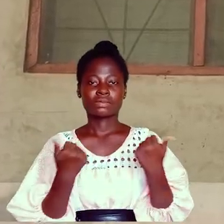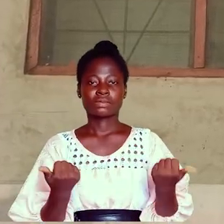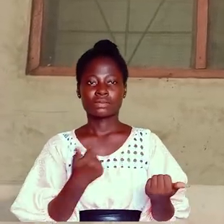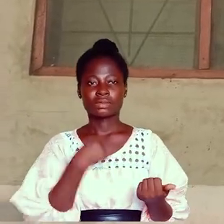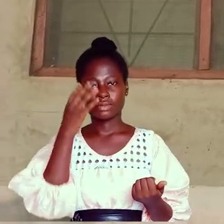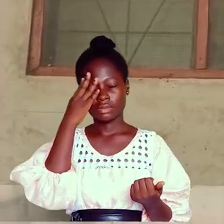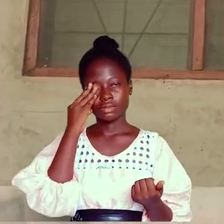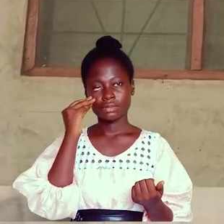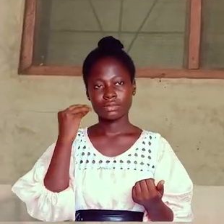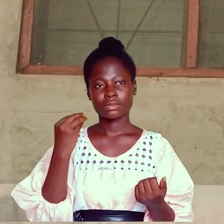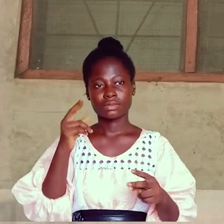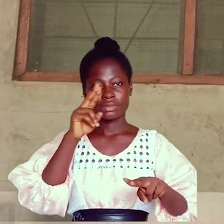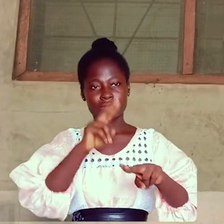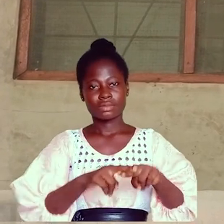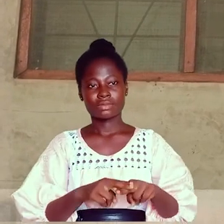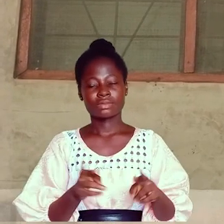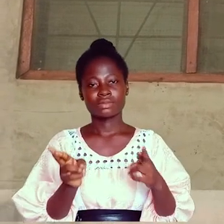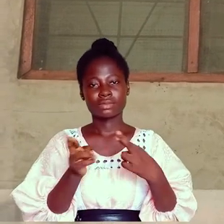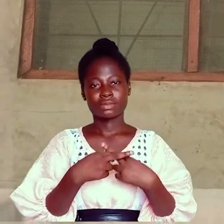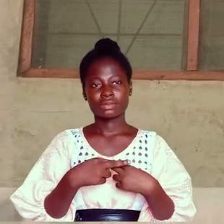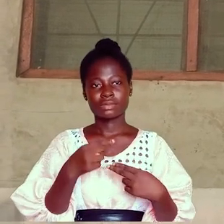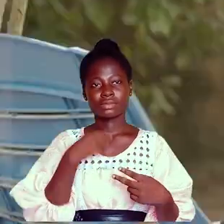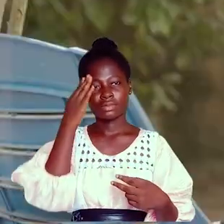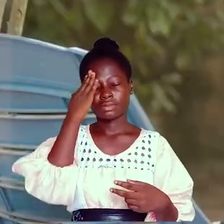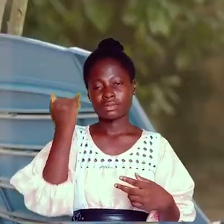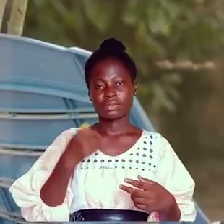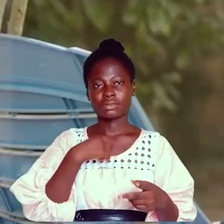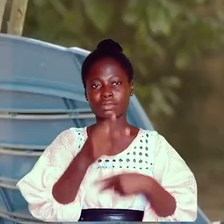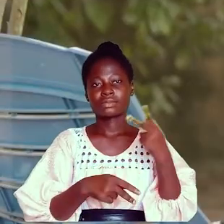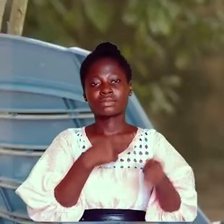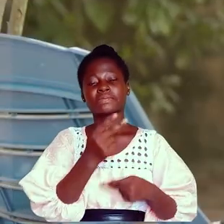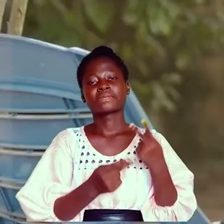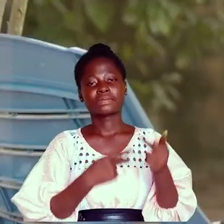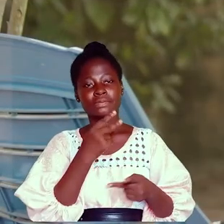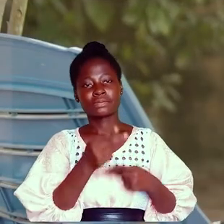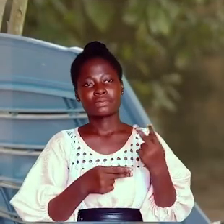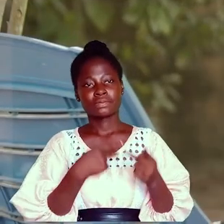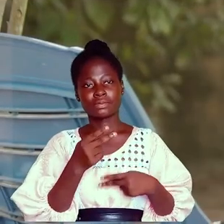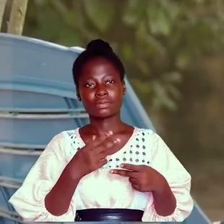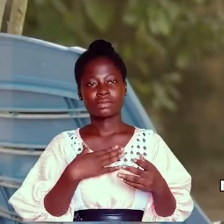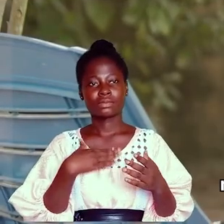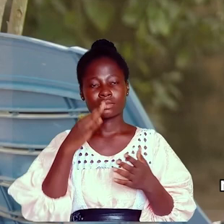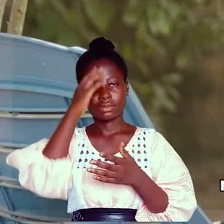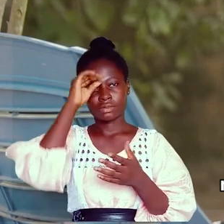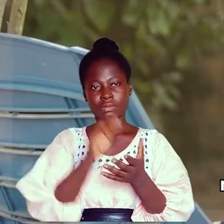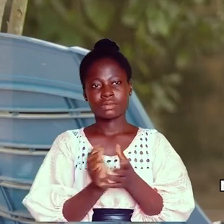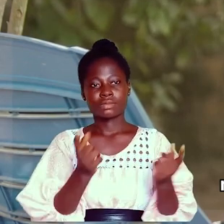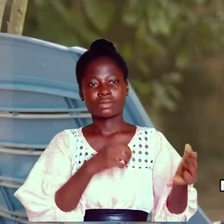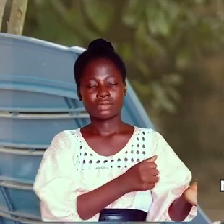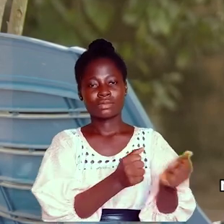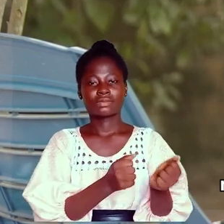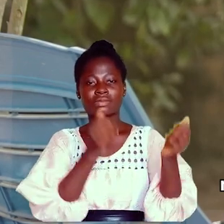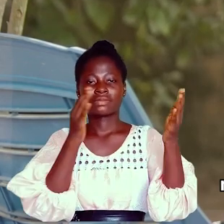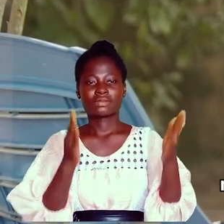the accident, I was sleeping in the hall because I often got visitors. The following day, my husband came